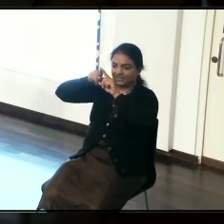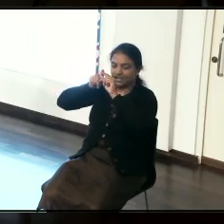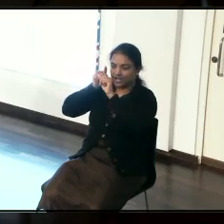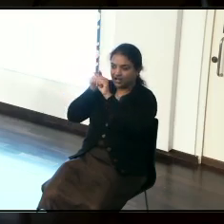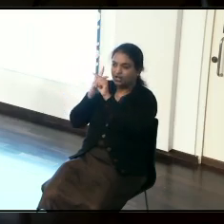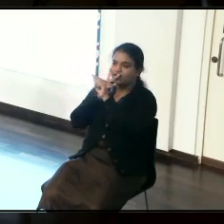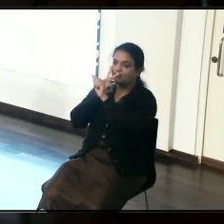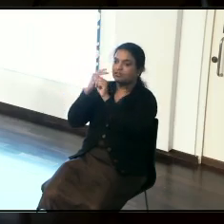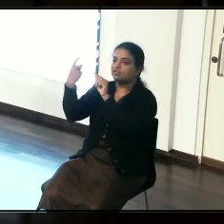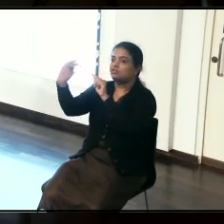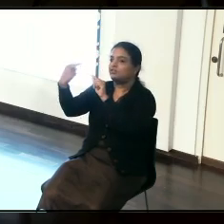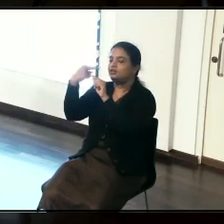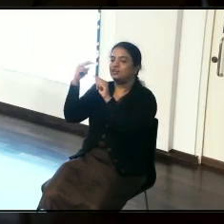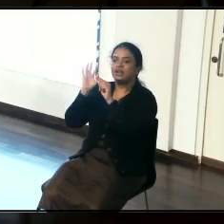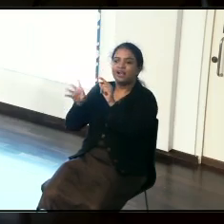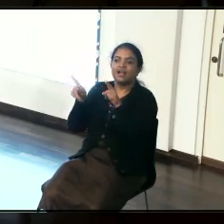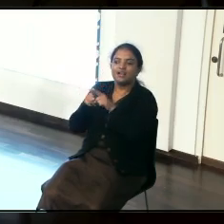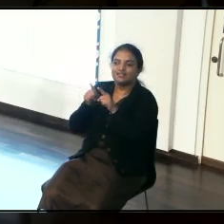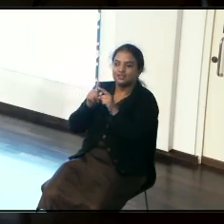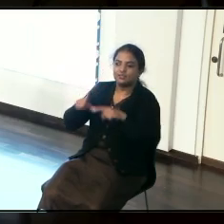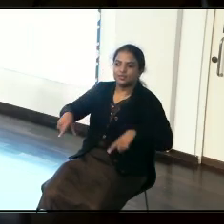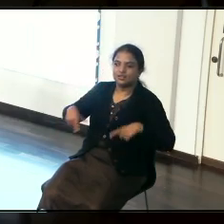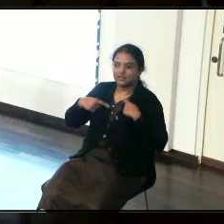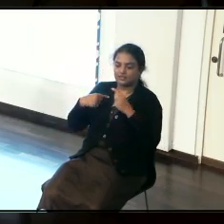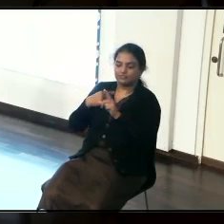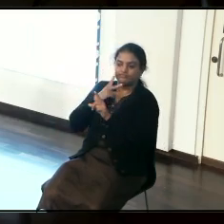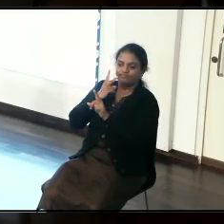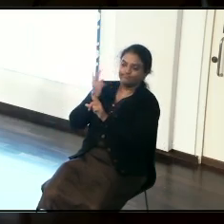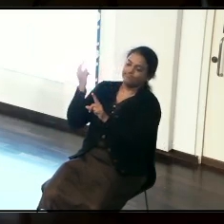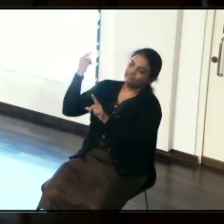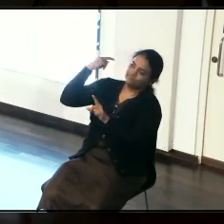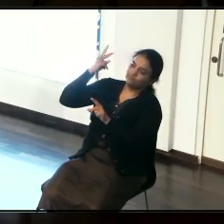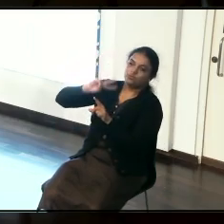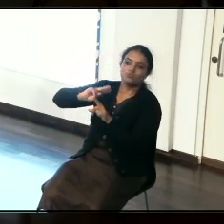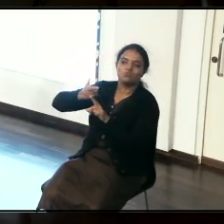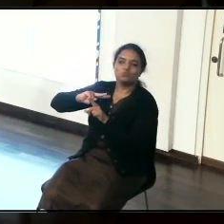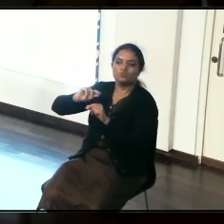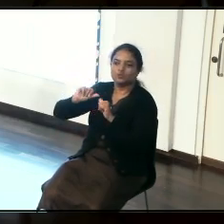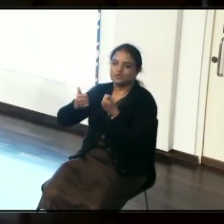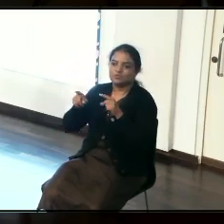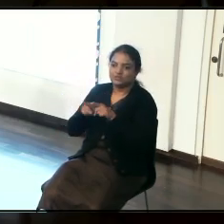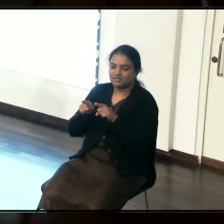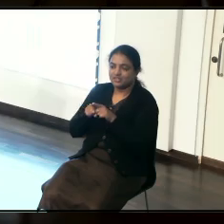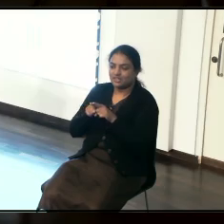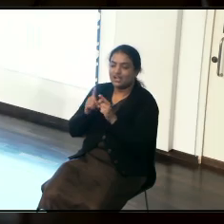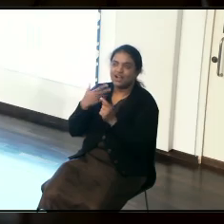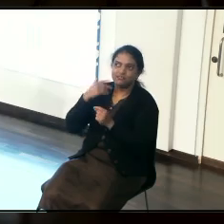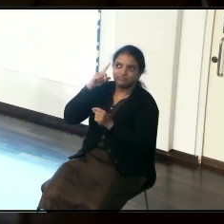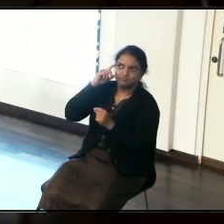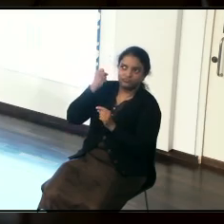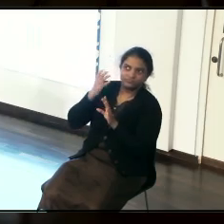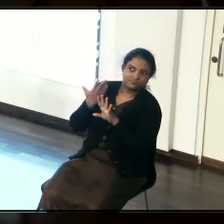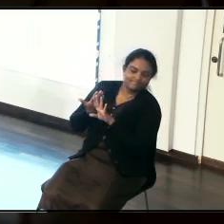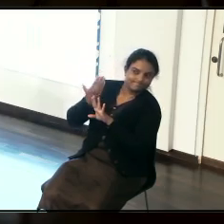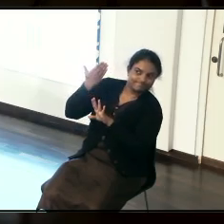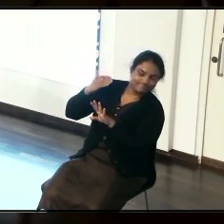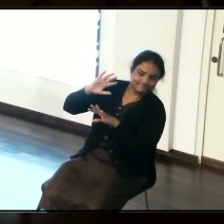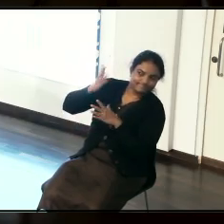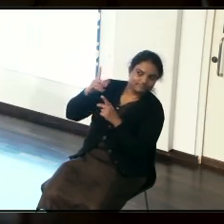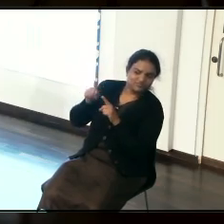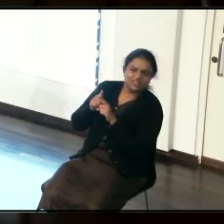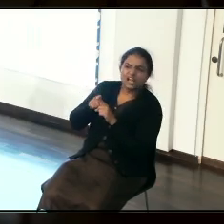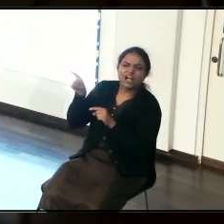Could you share a memory or a story from the book that reflects this deep sense of attachment to home?